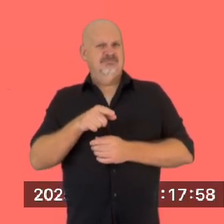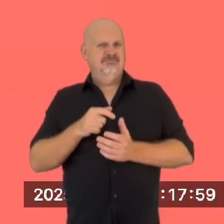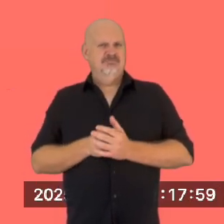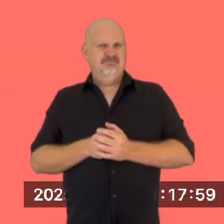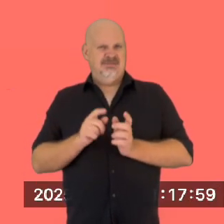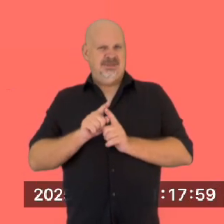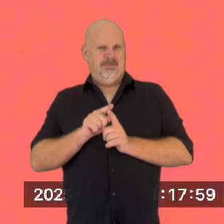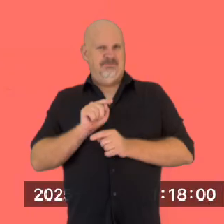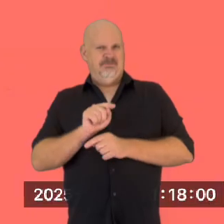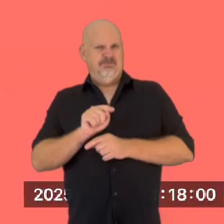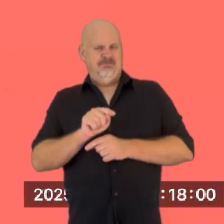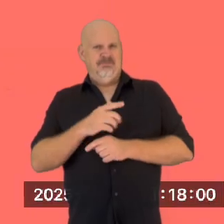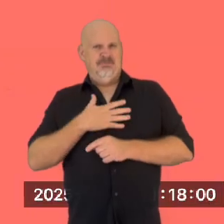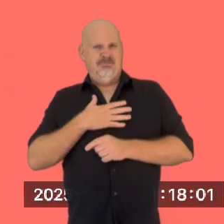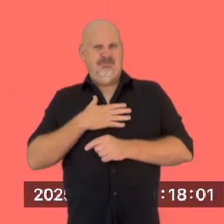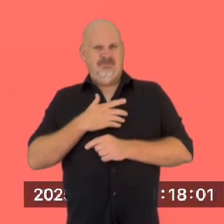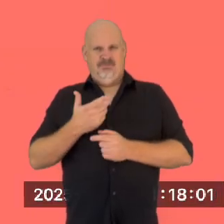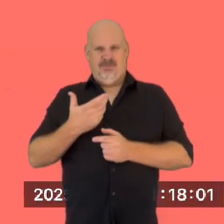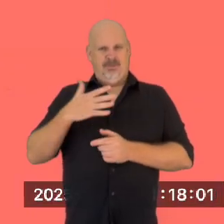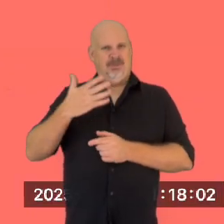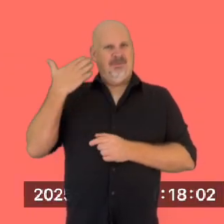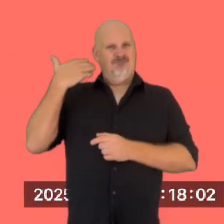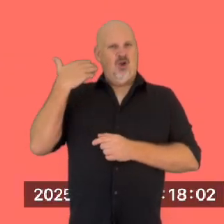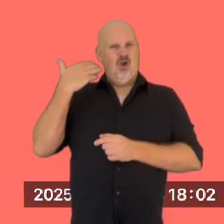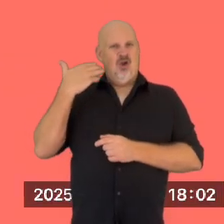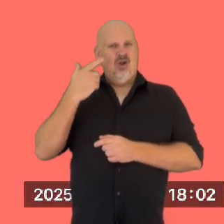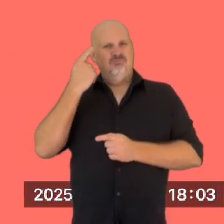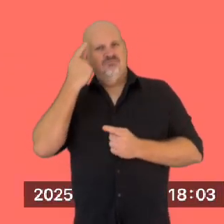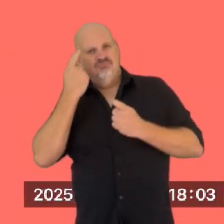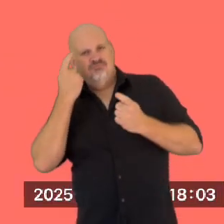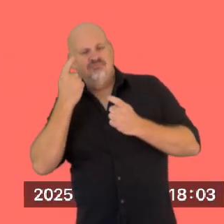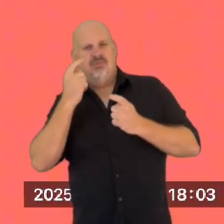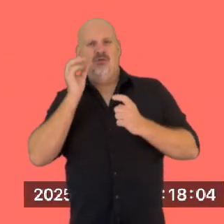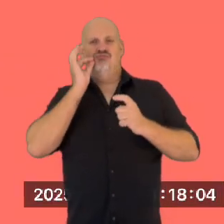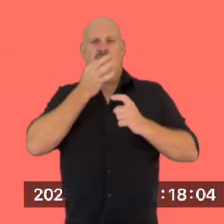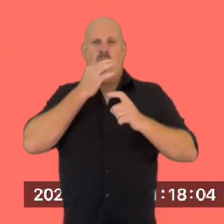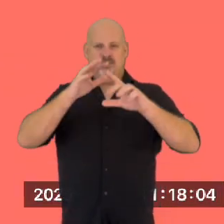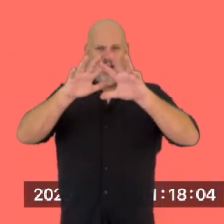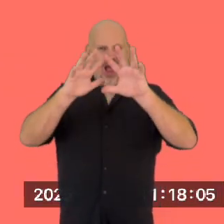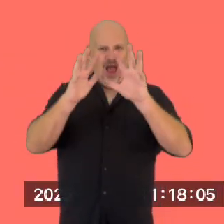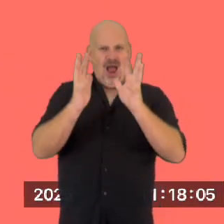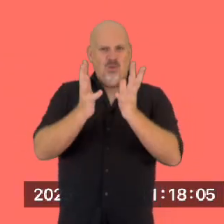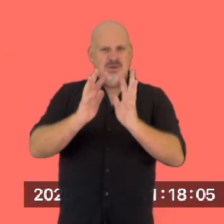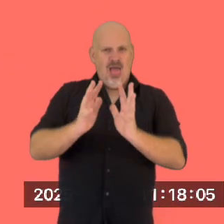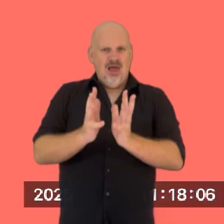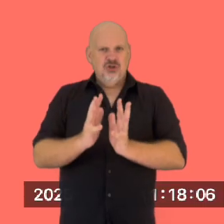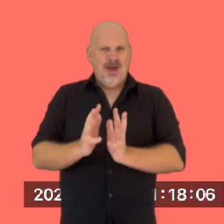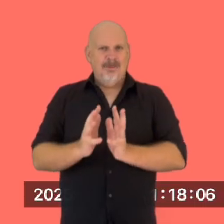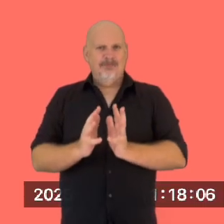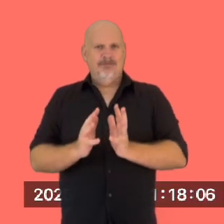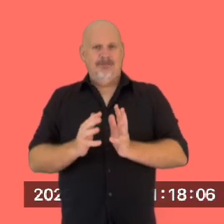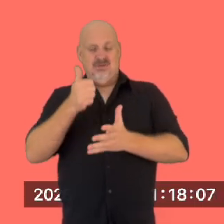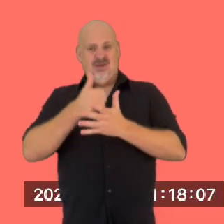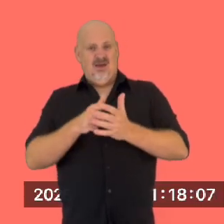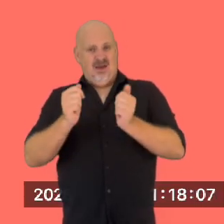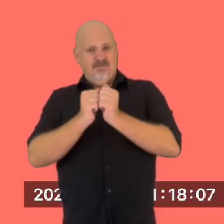So let's, using the same theory as we did before, thinking of the rose